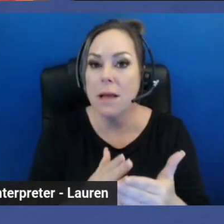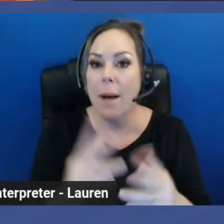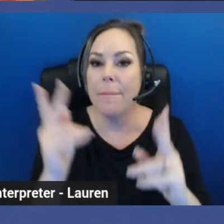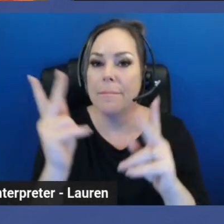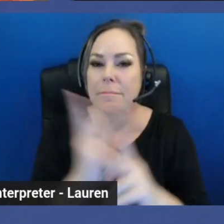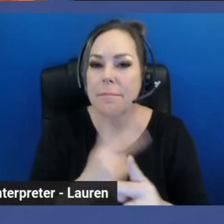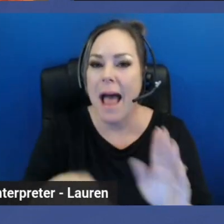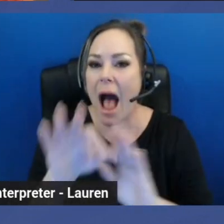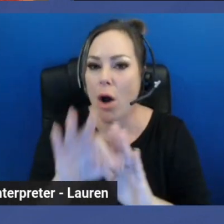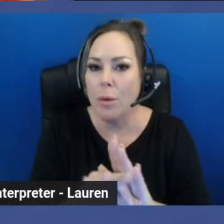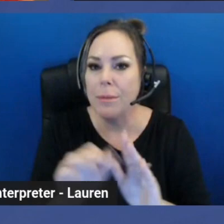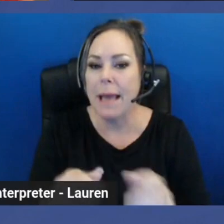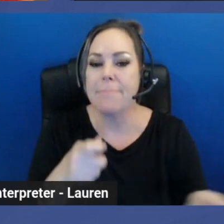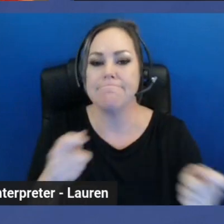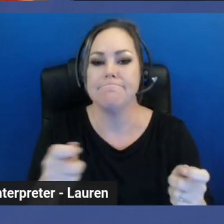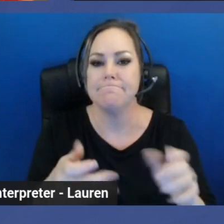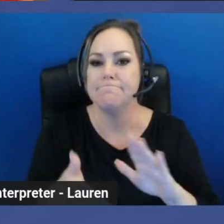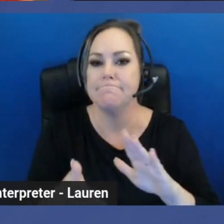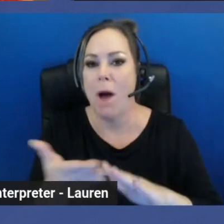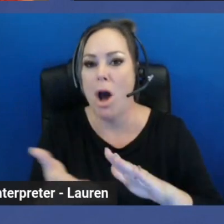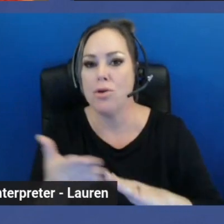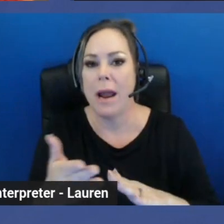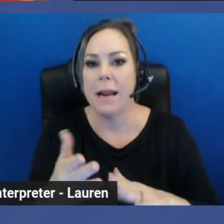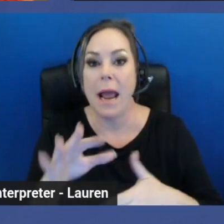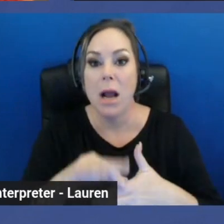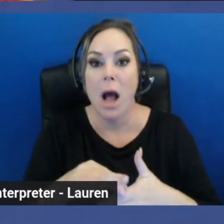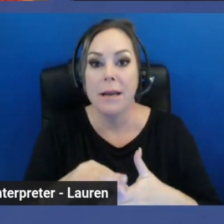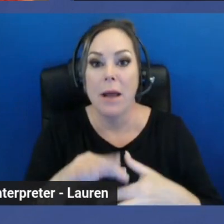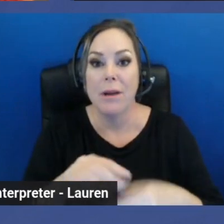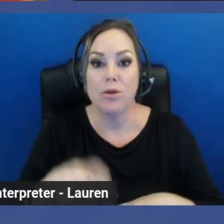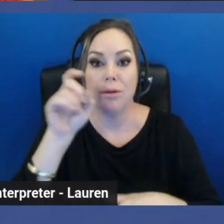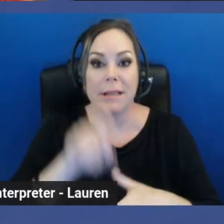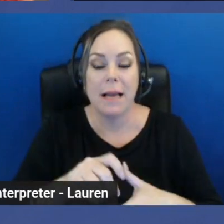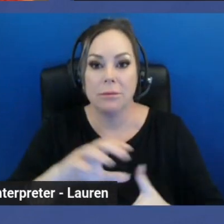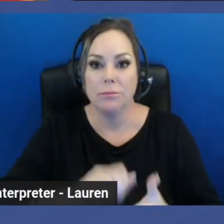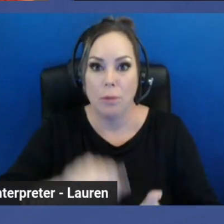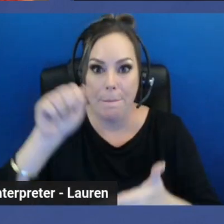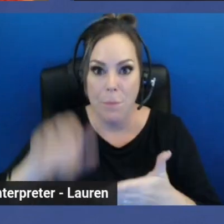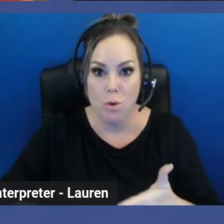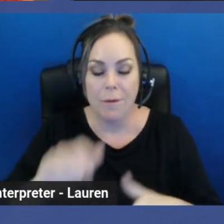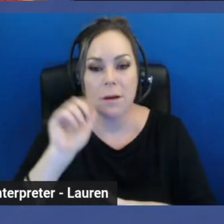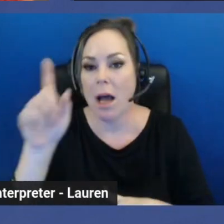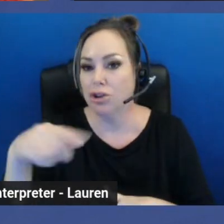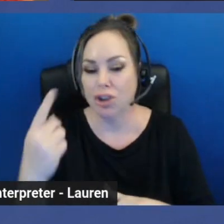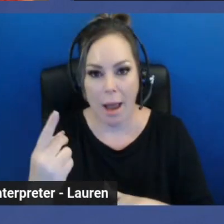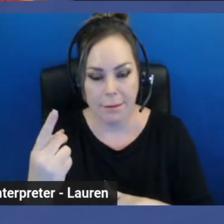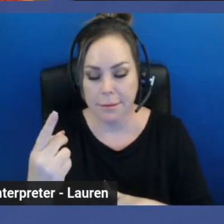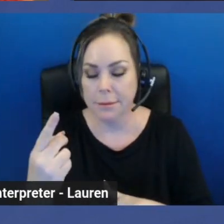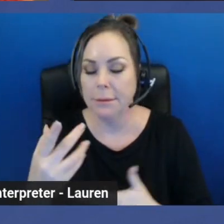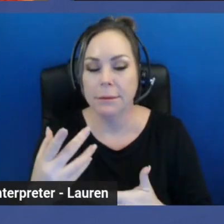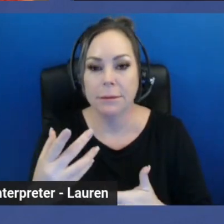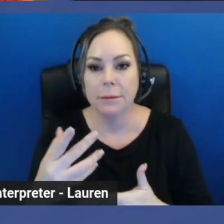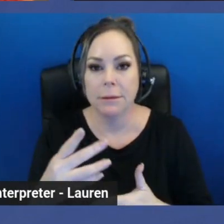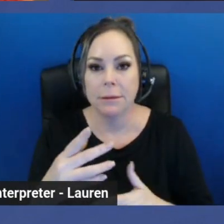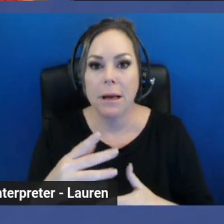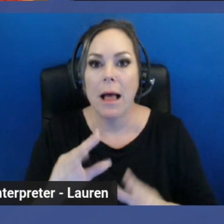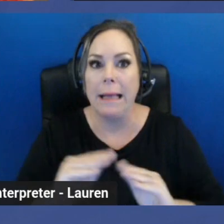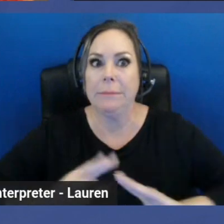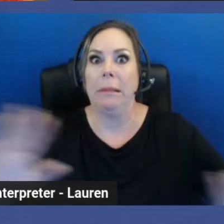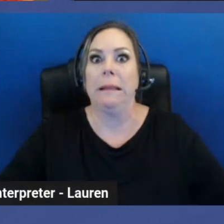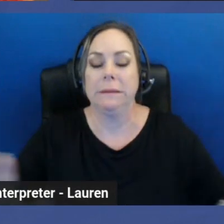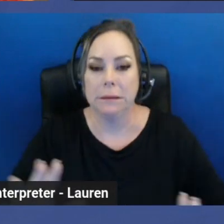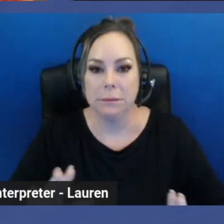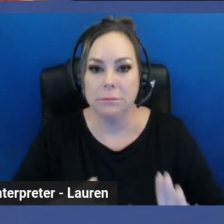might be moderating and removing content related to sexuality. And this isn't just, explicit sexual